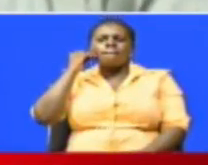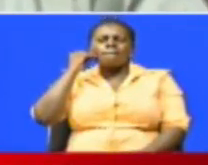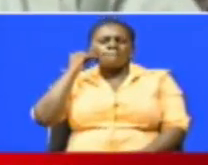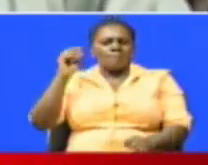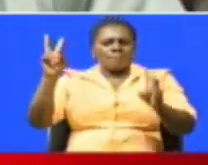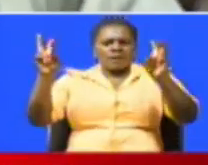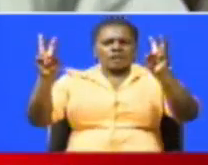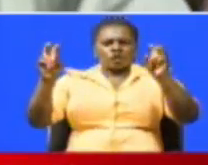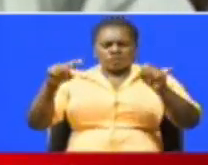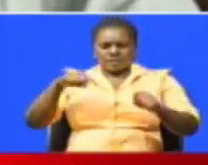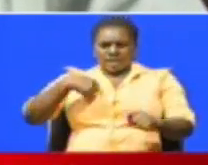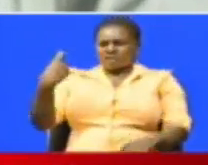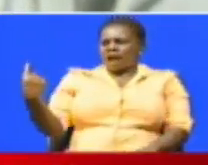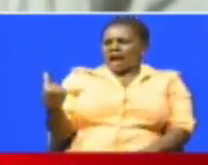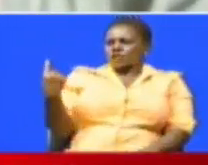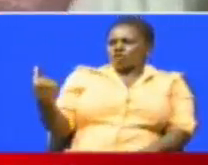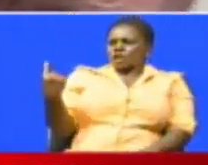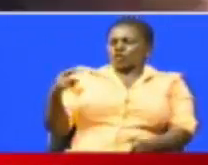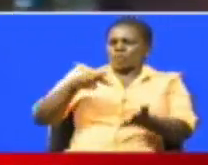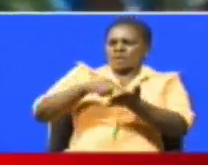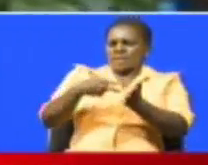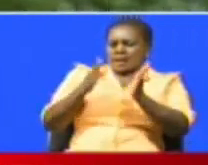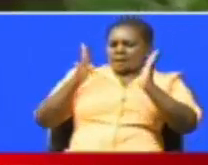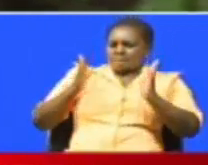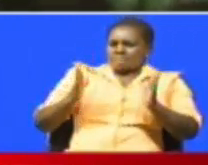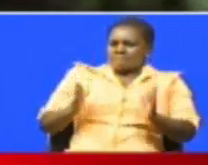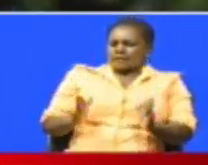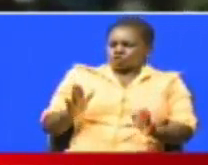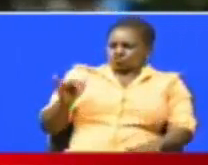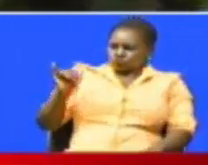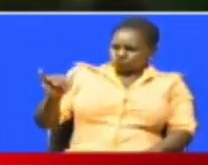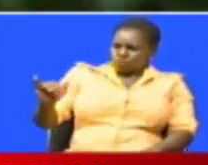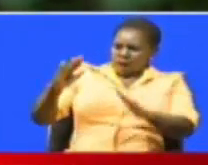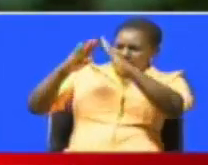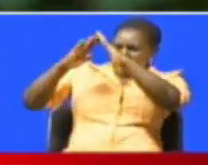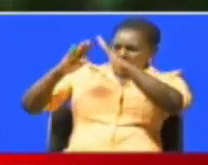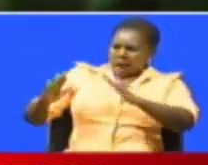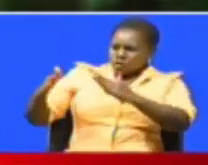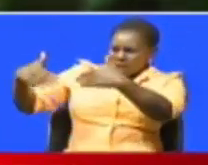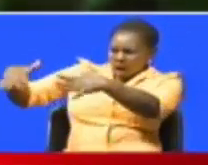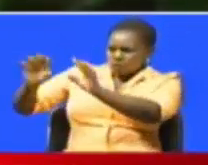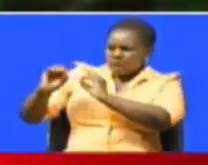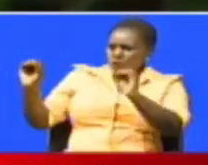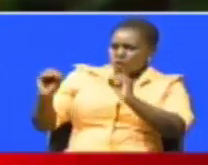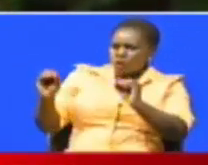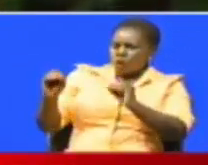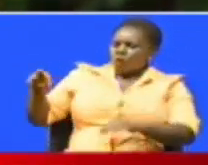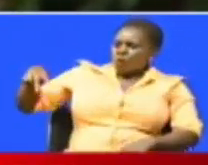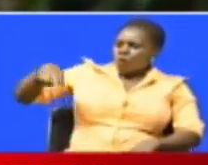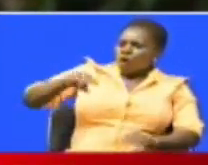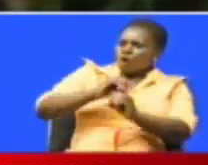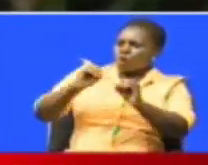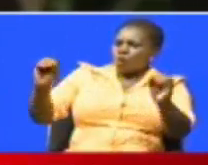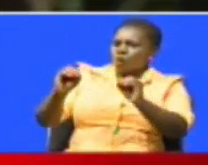hii mambo ya self isolation ni kumaanisha kwamba mtu akae ndani ya nyumba yake, asitoke nje, asitembee